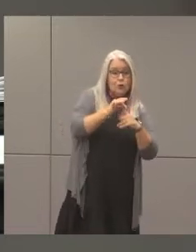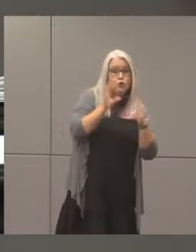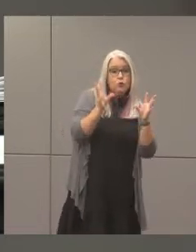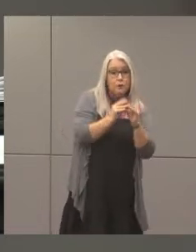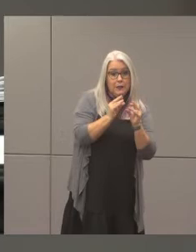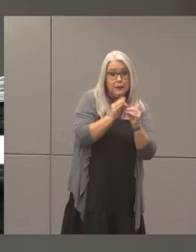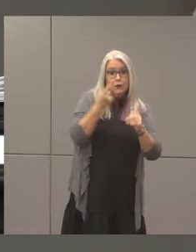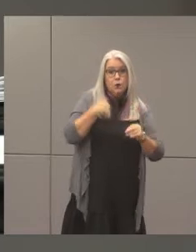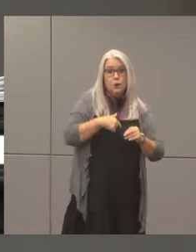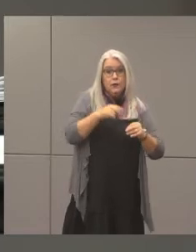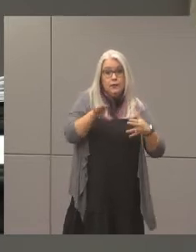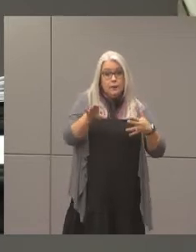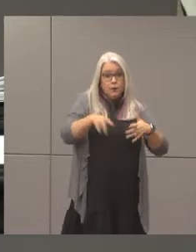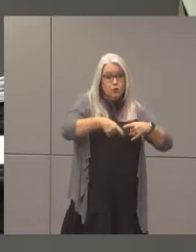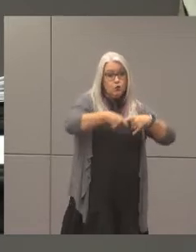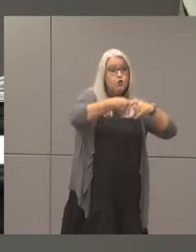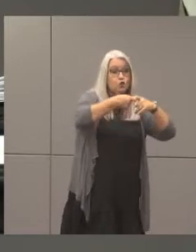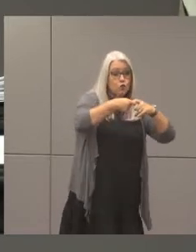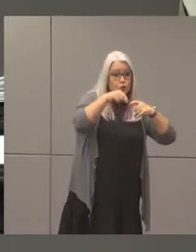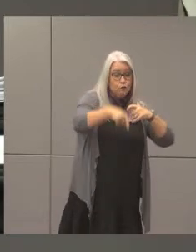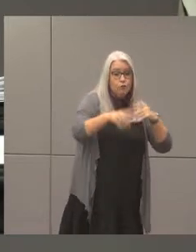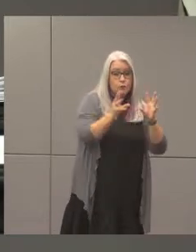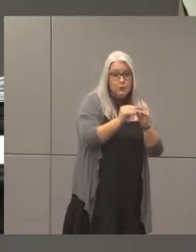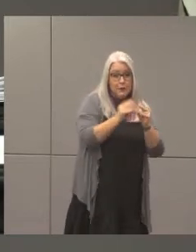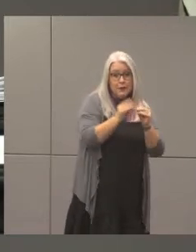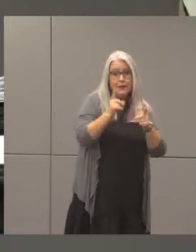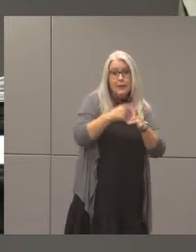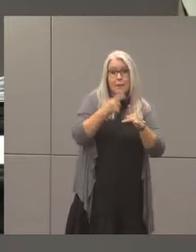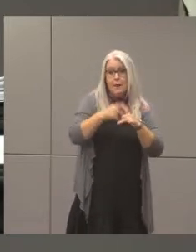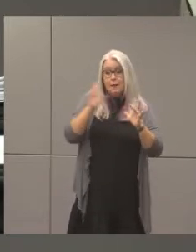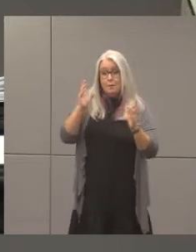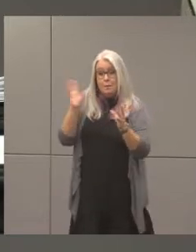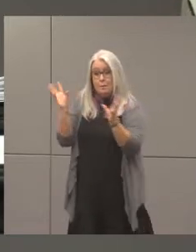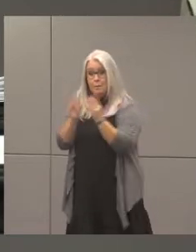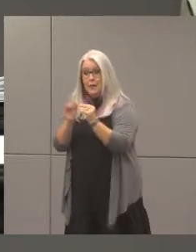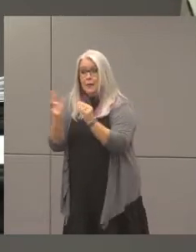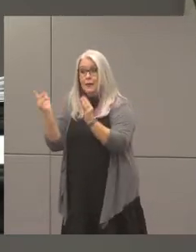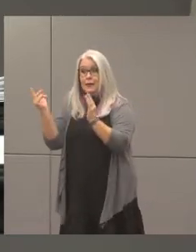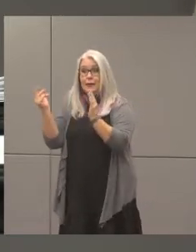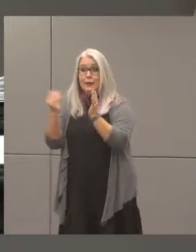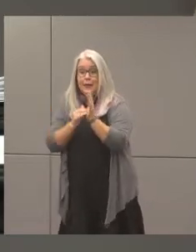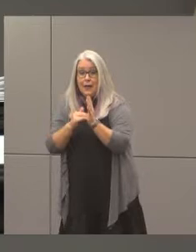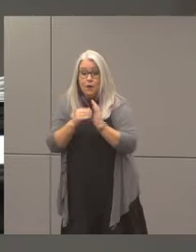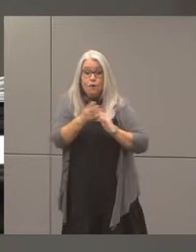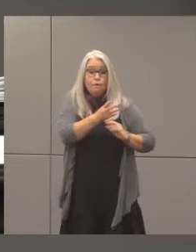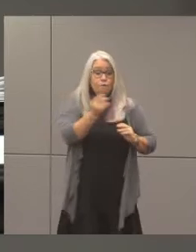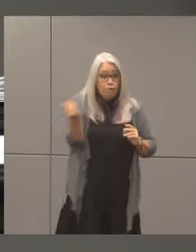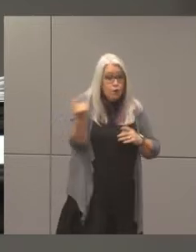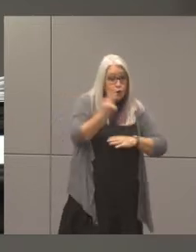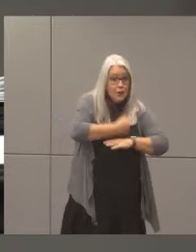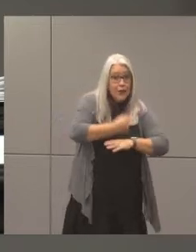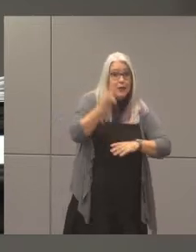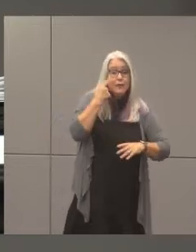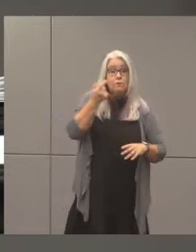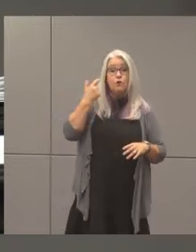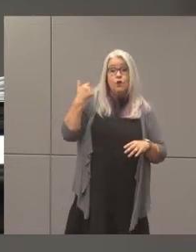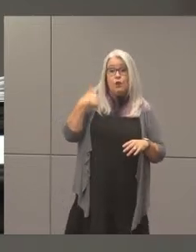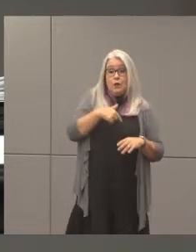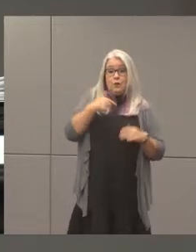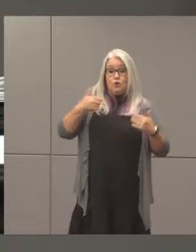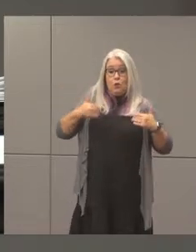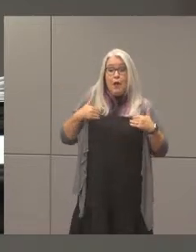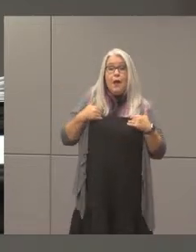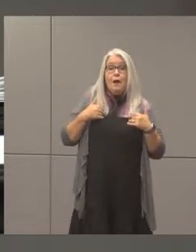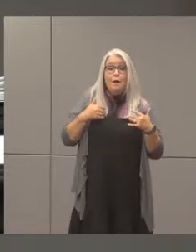this meeting and then reconvene it at another time, giving a few days to have an attorney look at